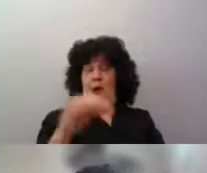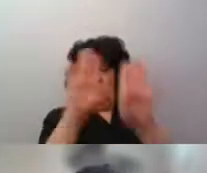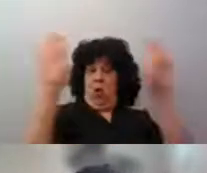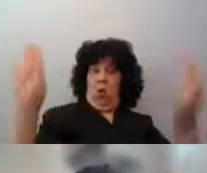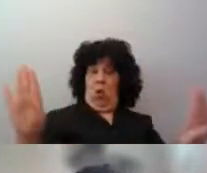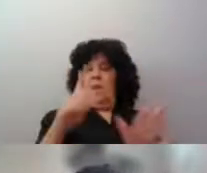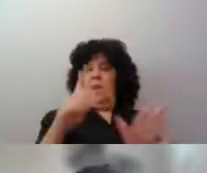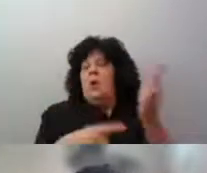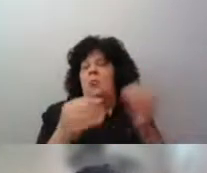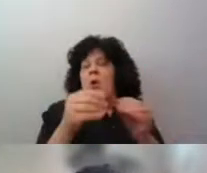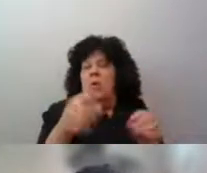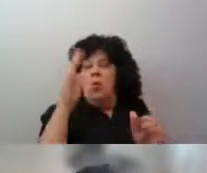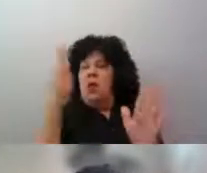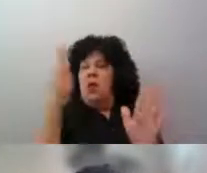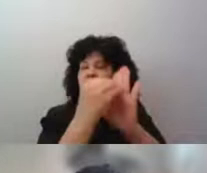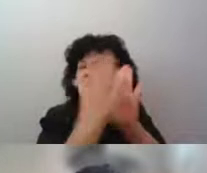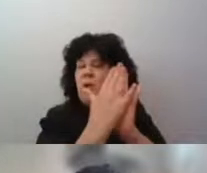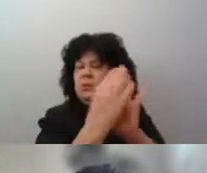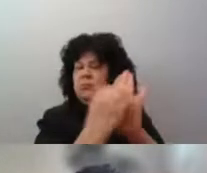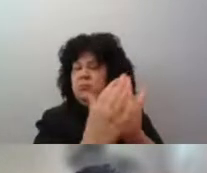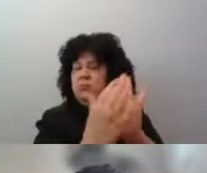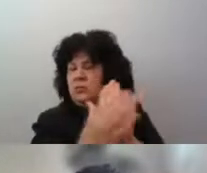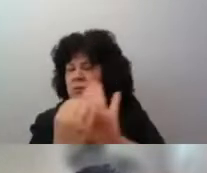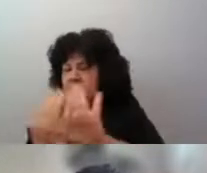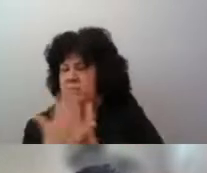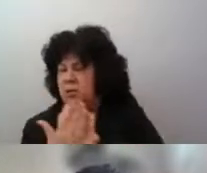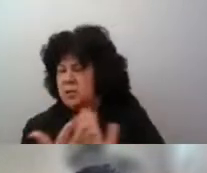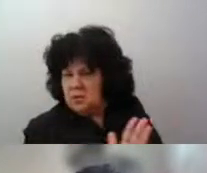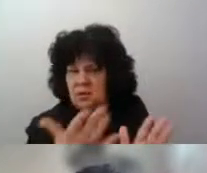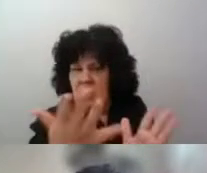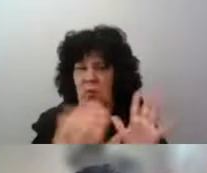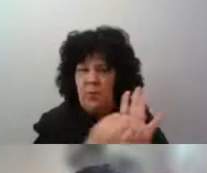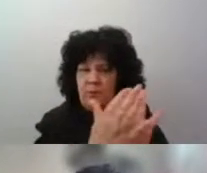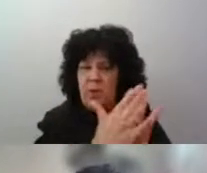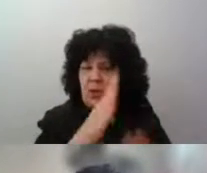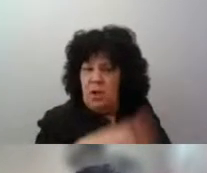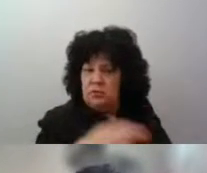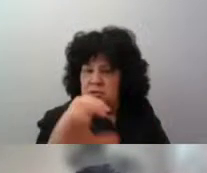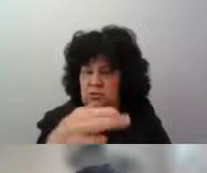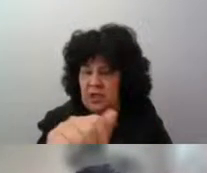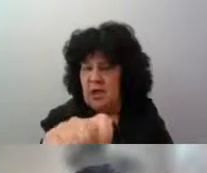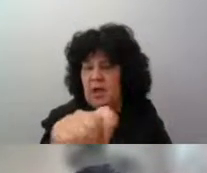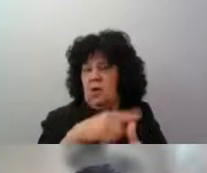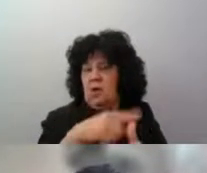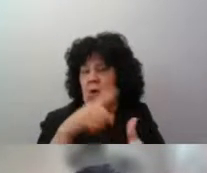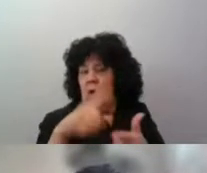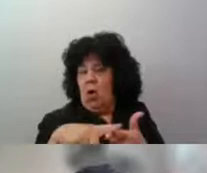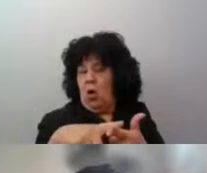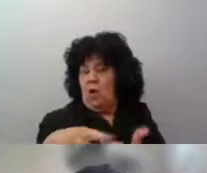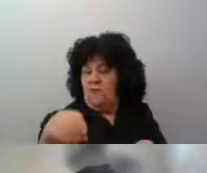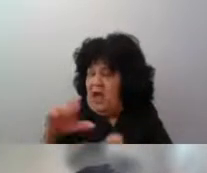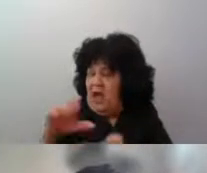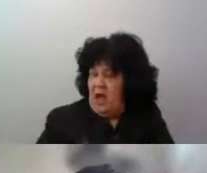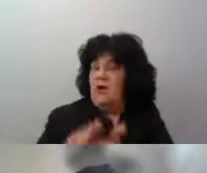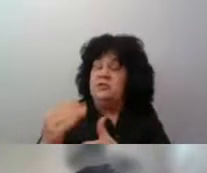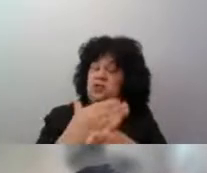So be thinking about that for the members, whether you put it on a chat or whether you just file it and then share it with us later. So be thinking about